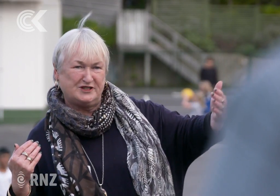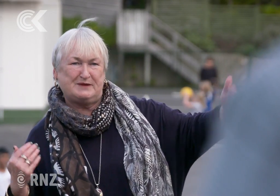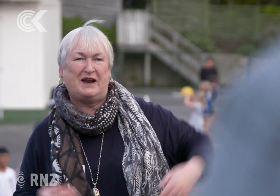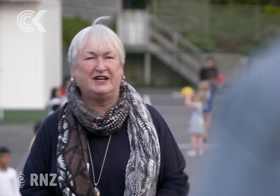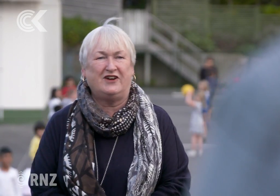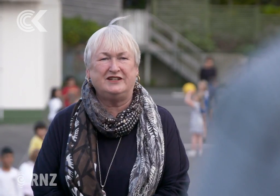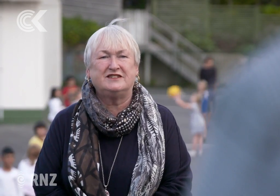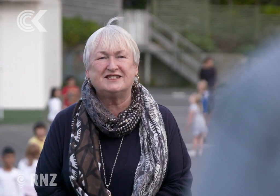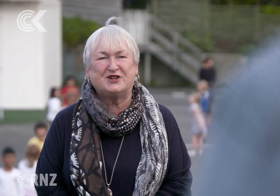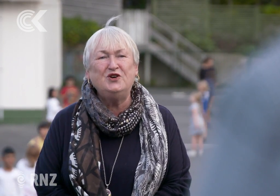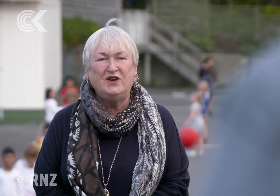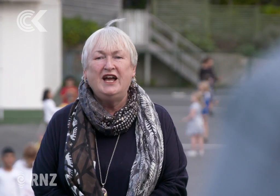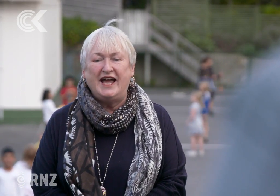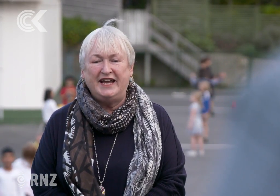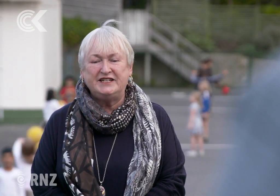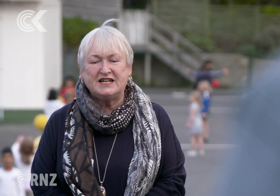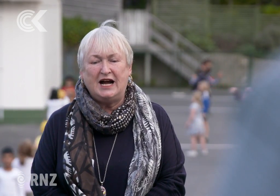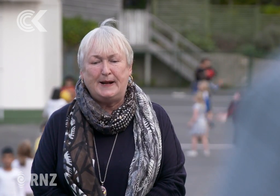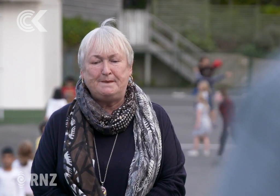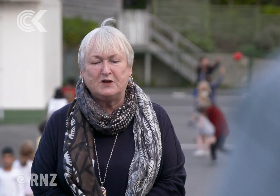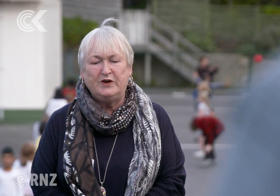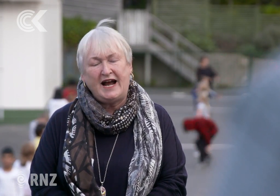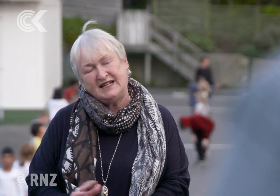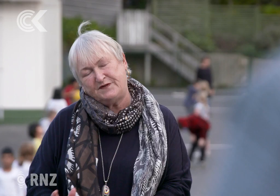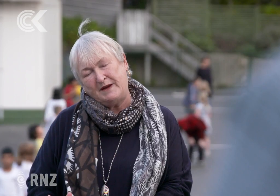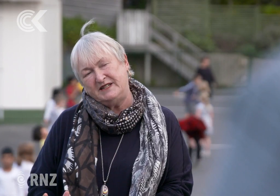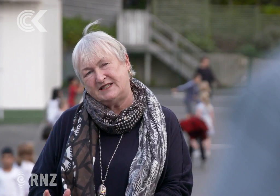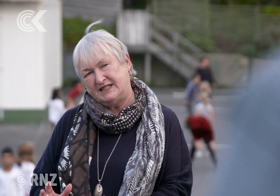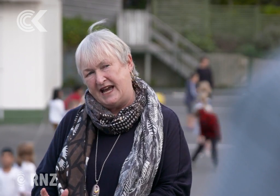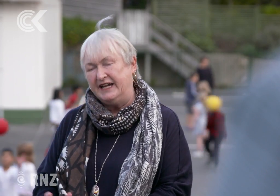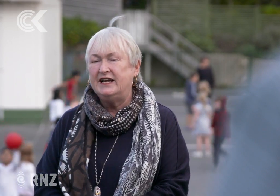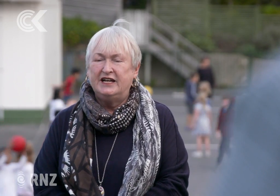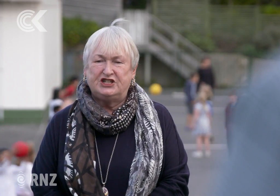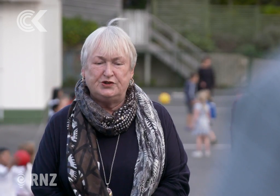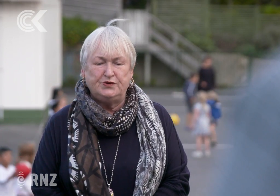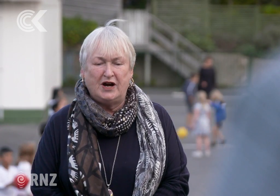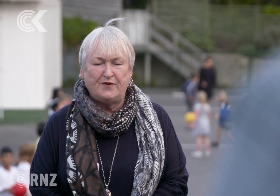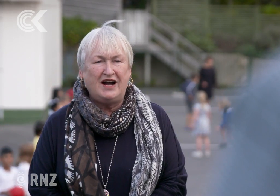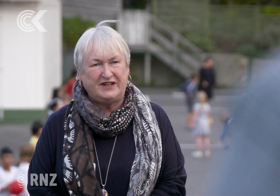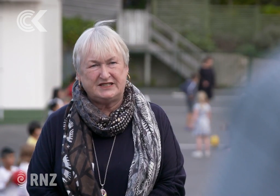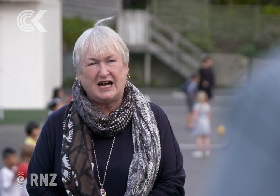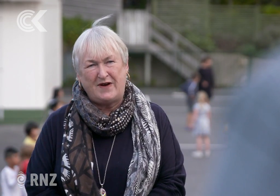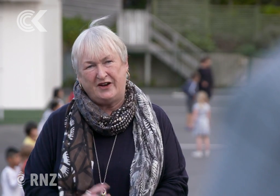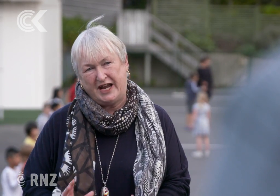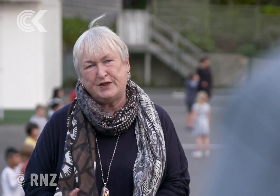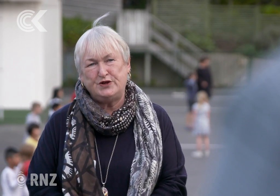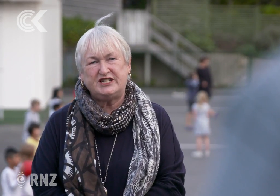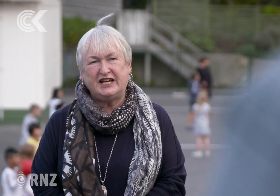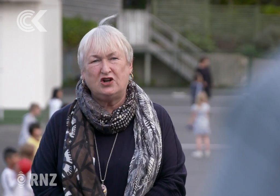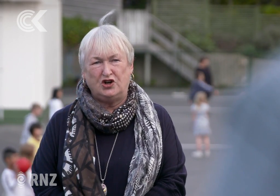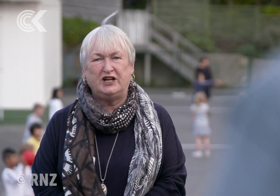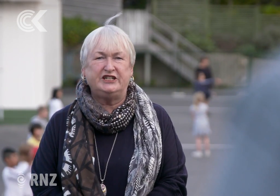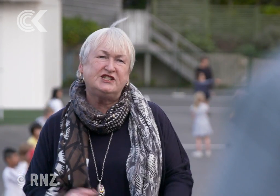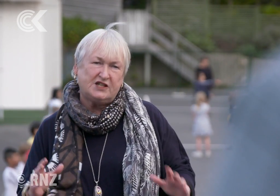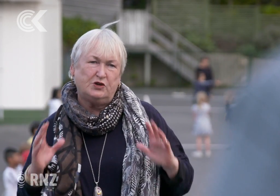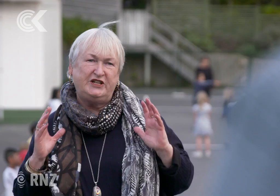or across the playground into school. And we'd asked families today to arrive at around 8:30